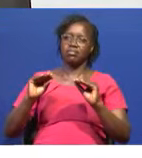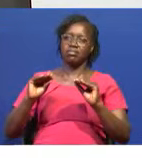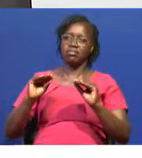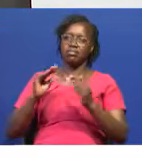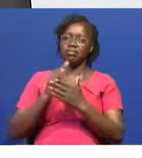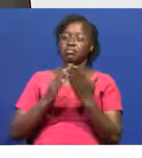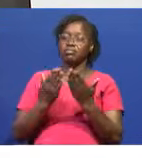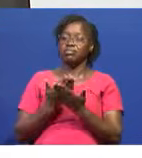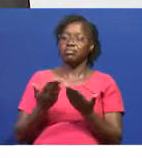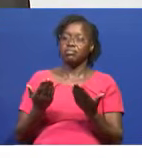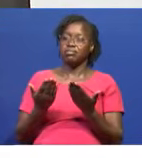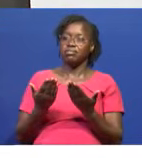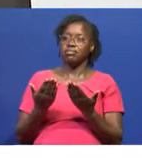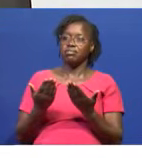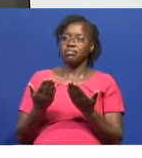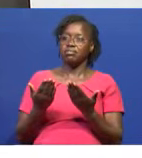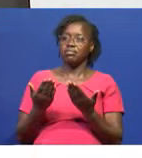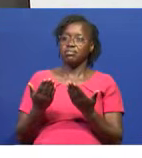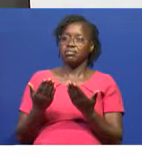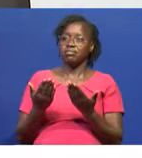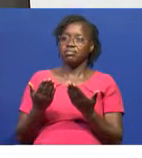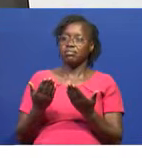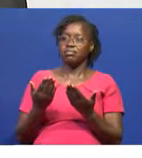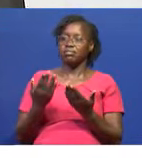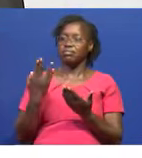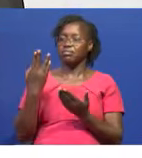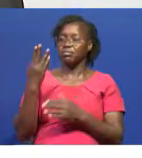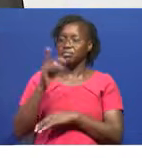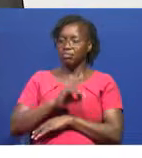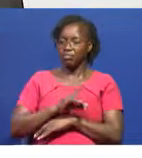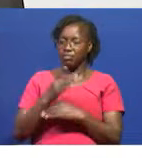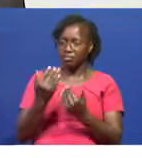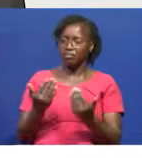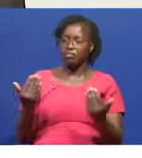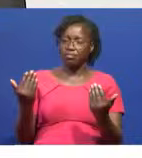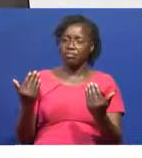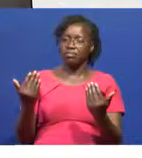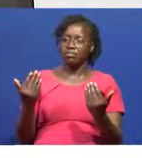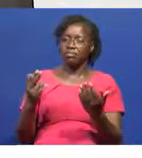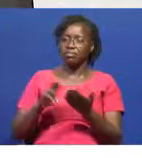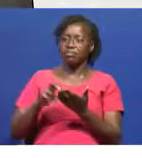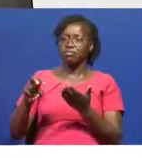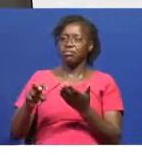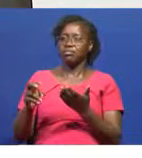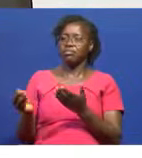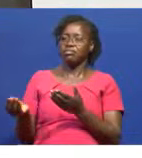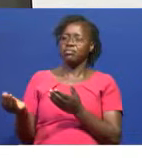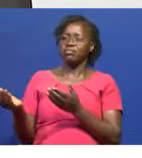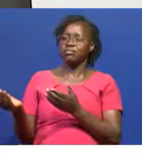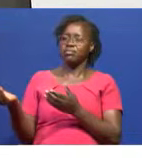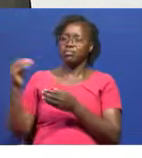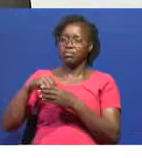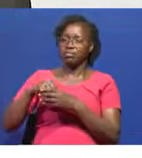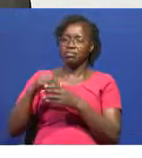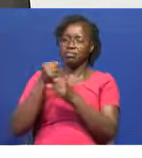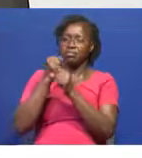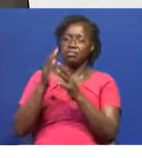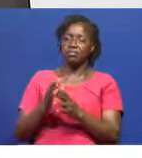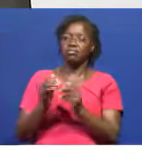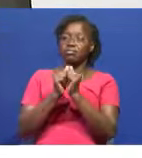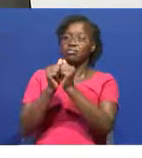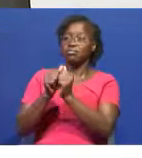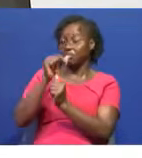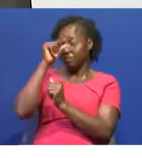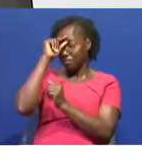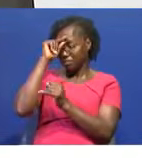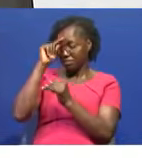the events now, the dark one, we are doing 4 things, and we take advantage of this. One, we bring all the stakeholders together: the